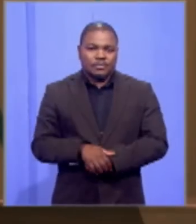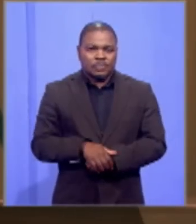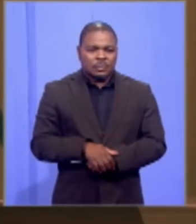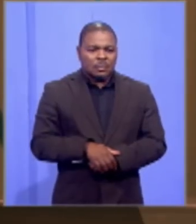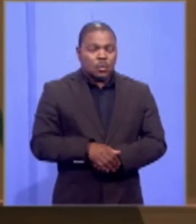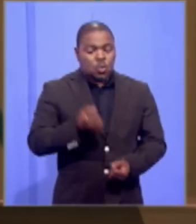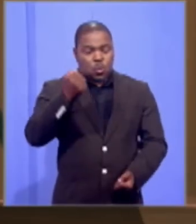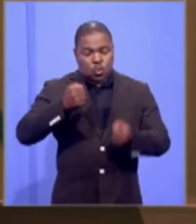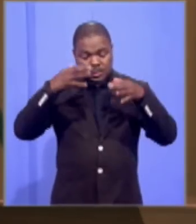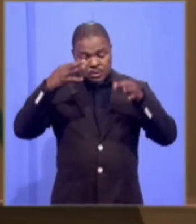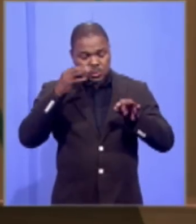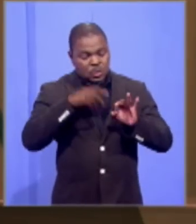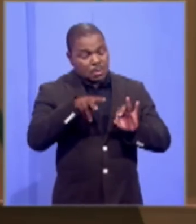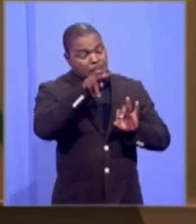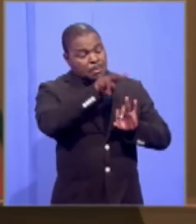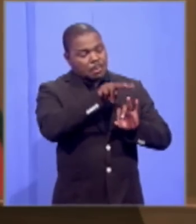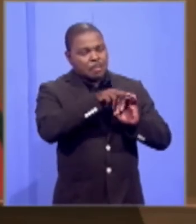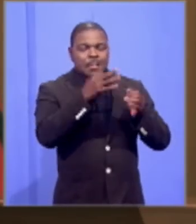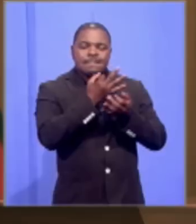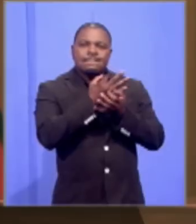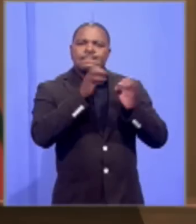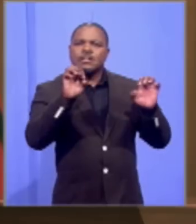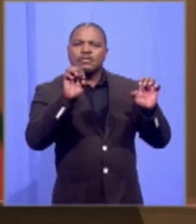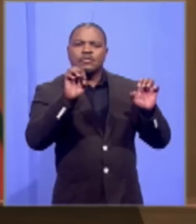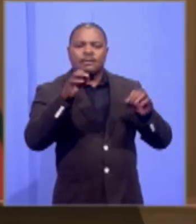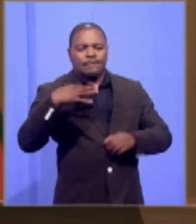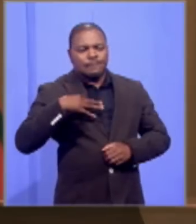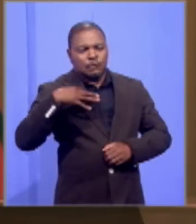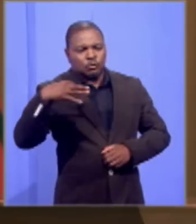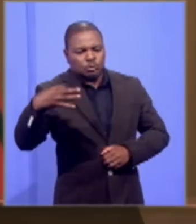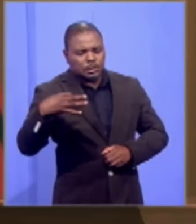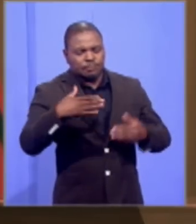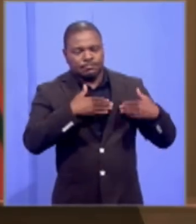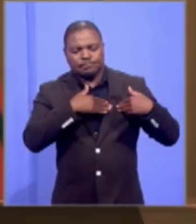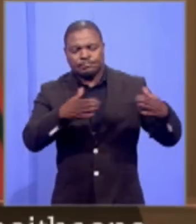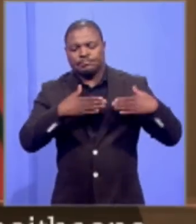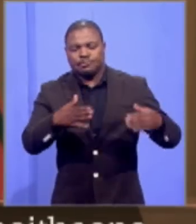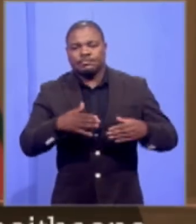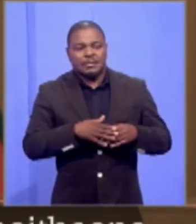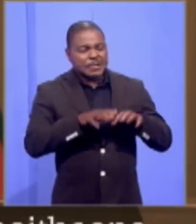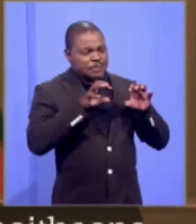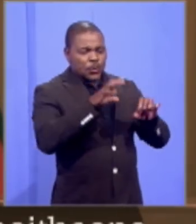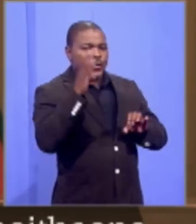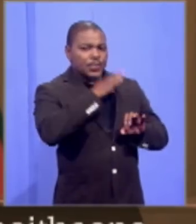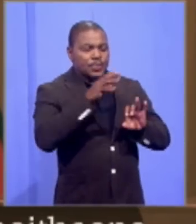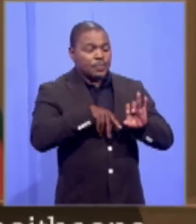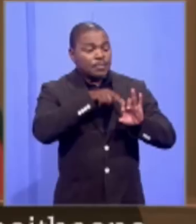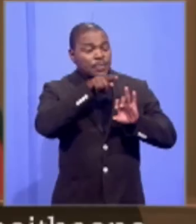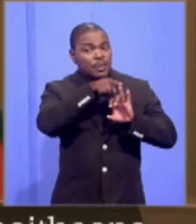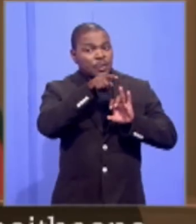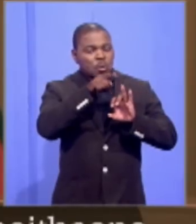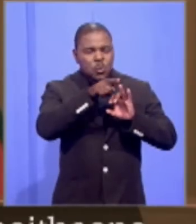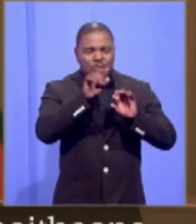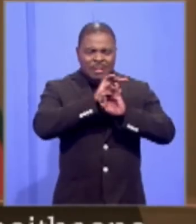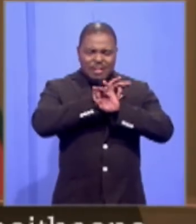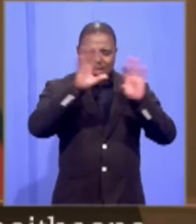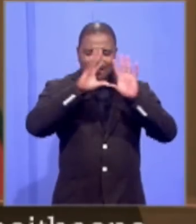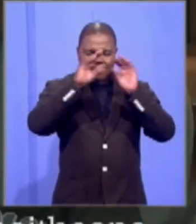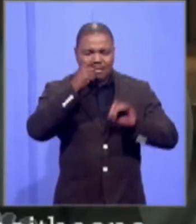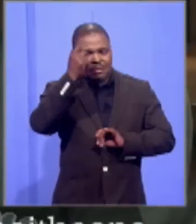freely and voluntarily without any coercion when accused number 2 was in his full and sober